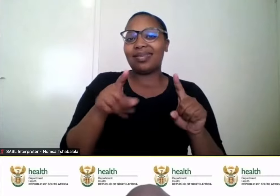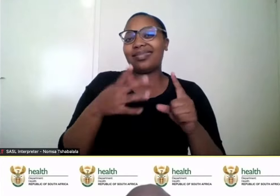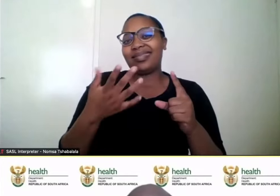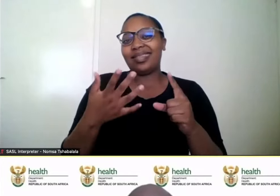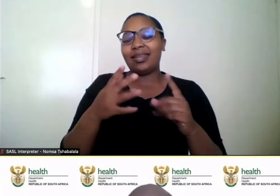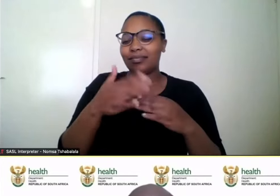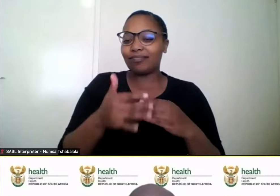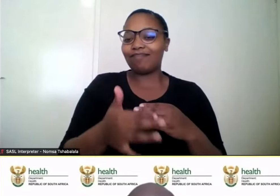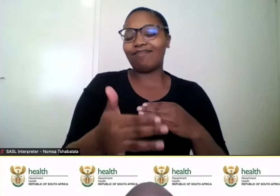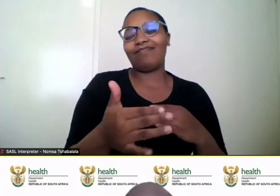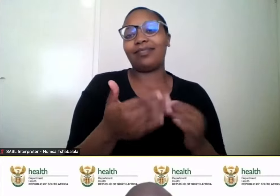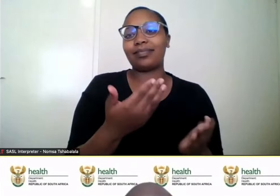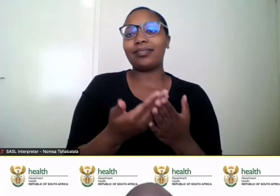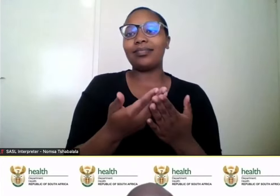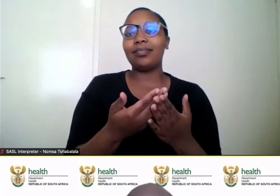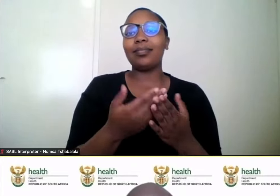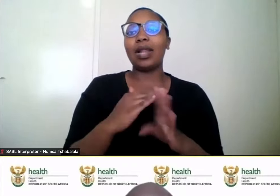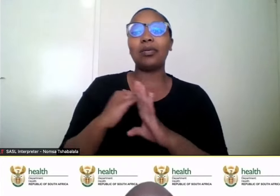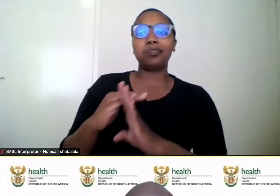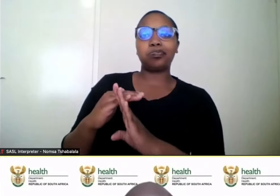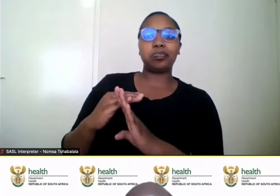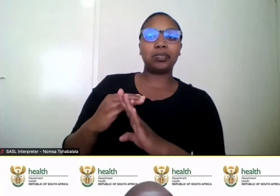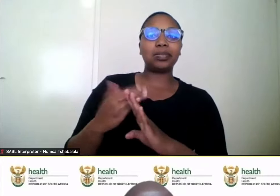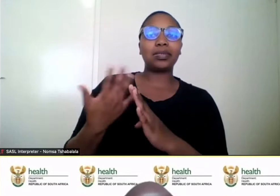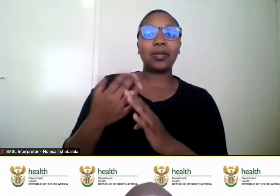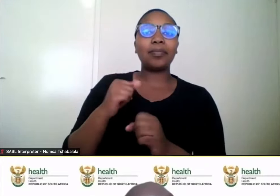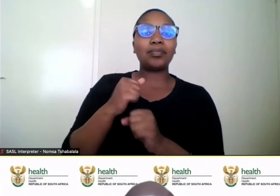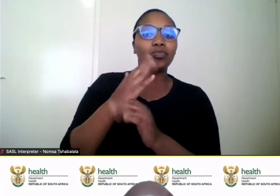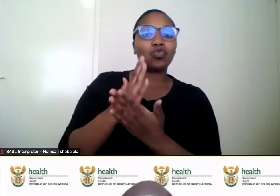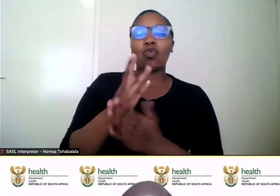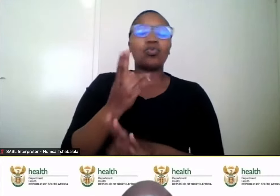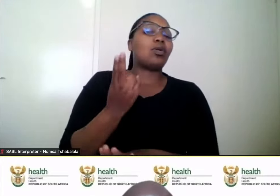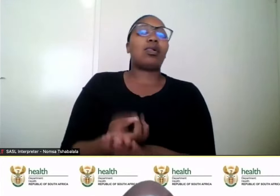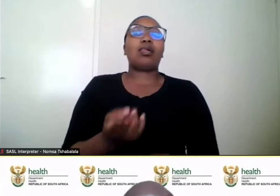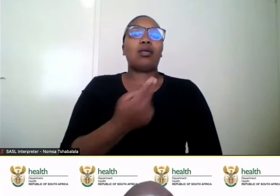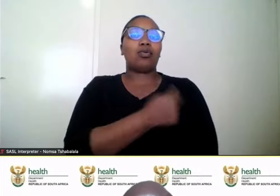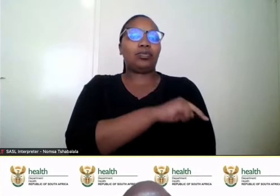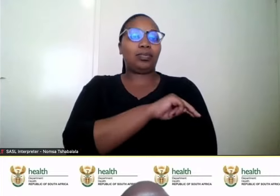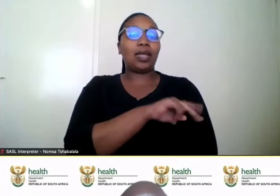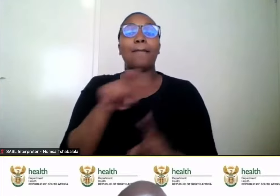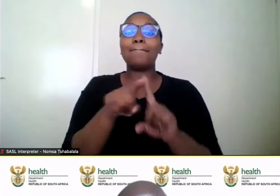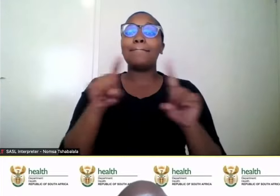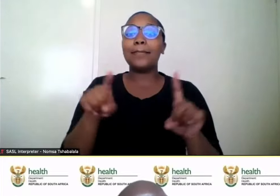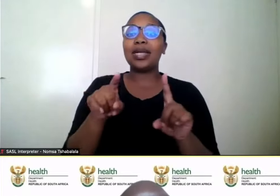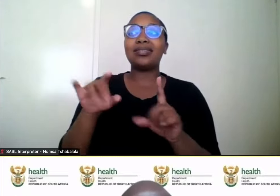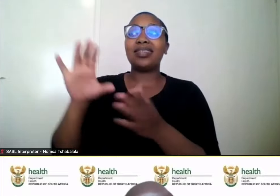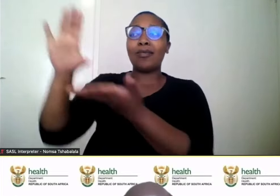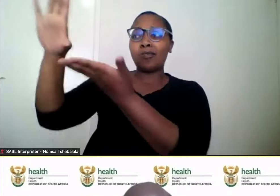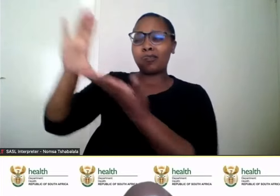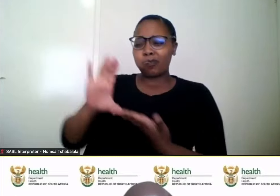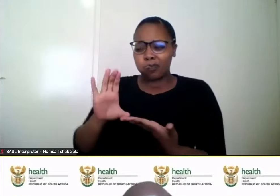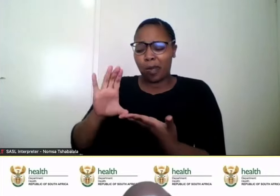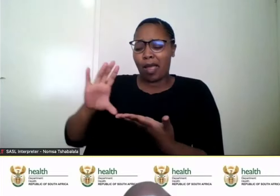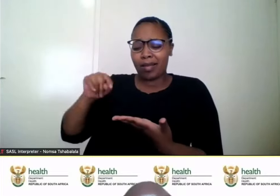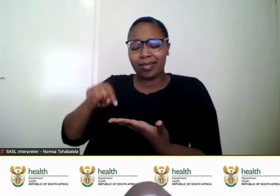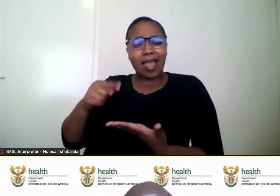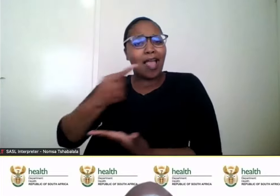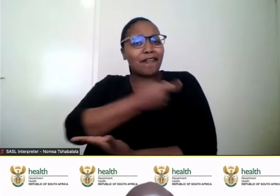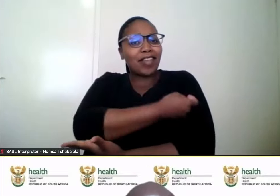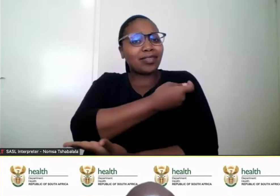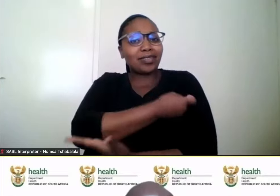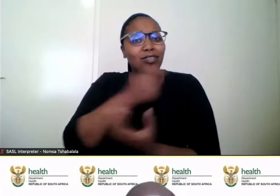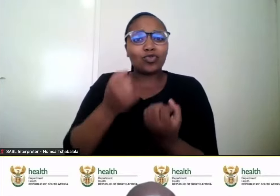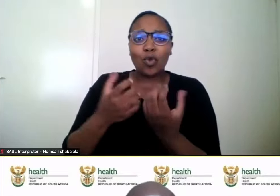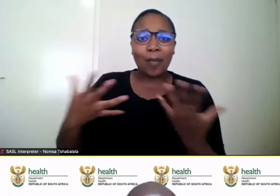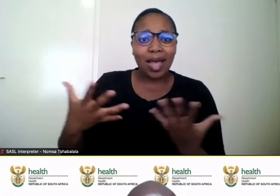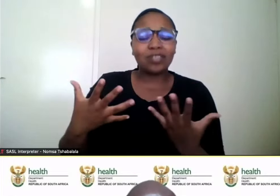in fact, Dr. Crisp will speak about whether we've got too much vaccine stock to the extent of, I know that at some stage